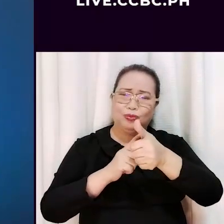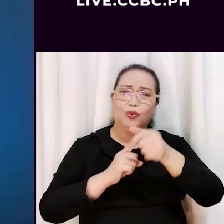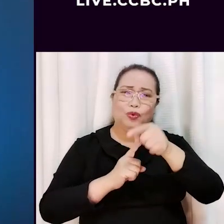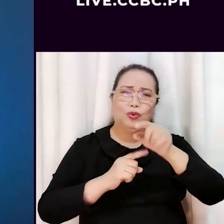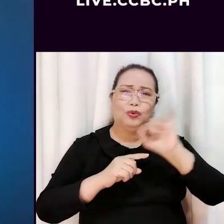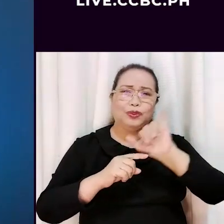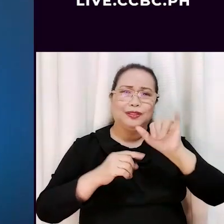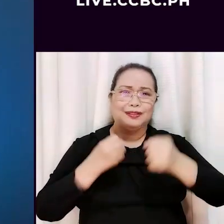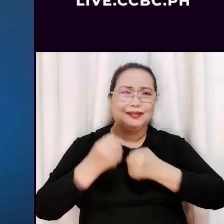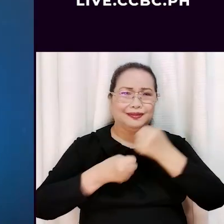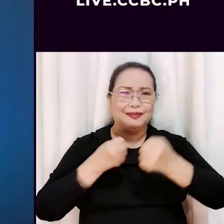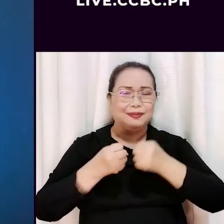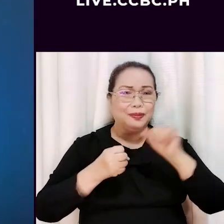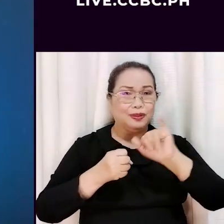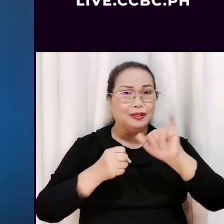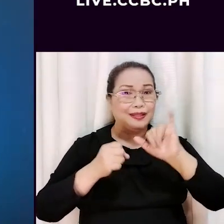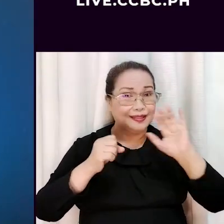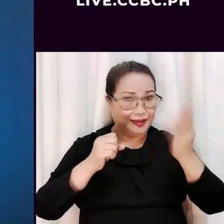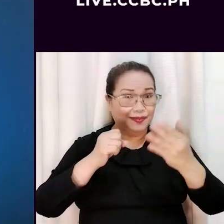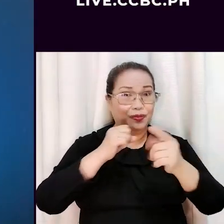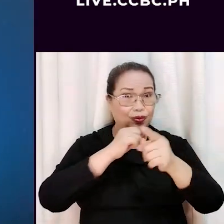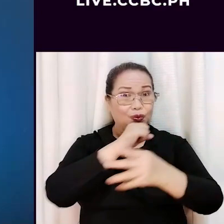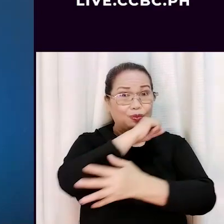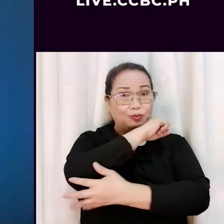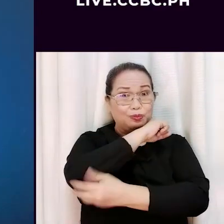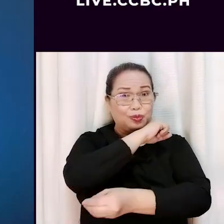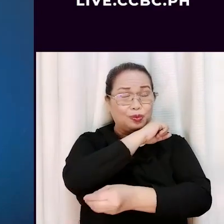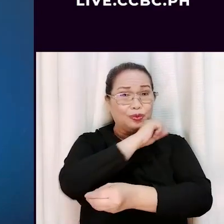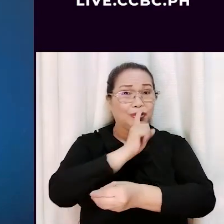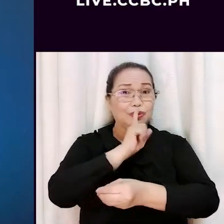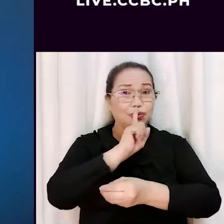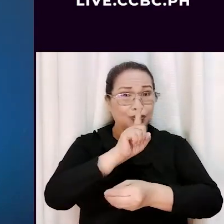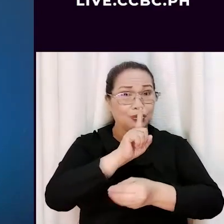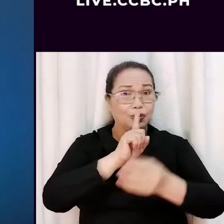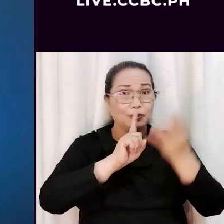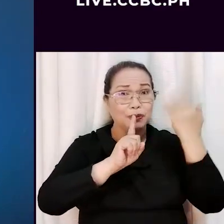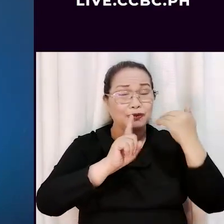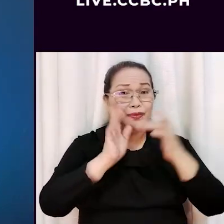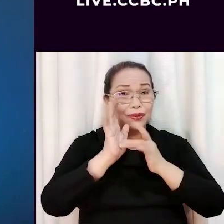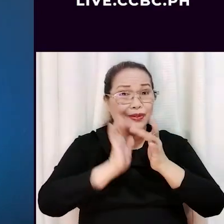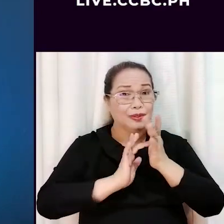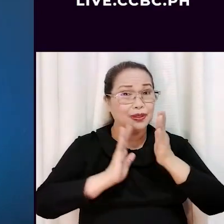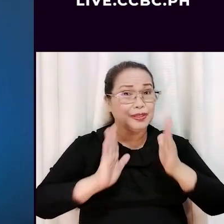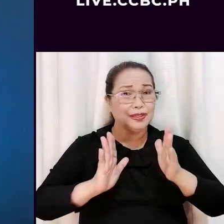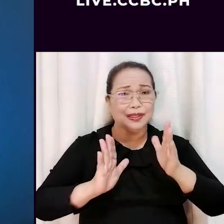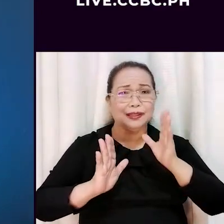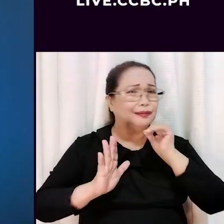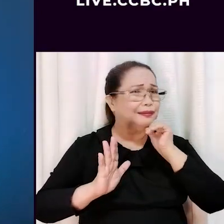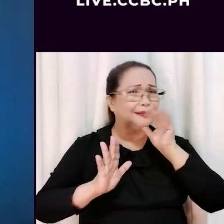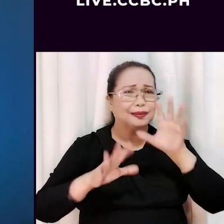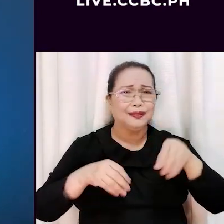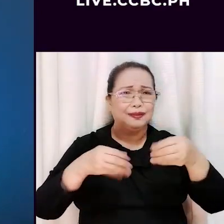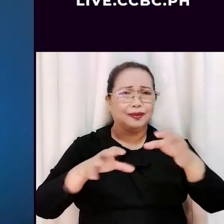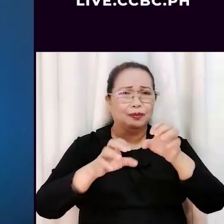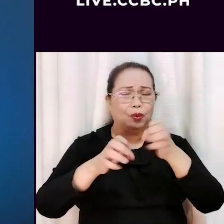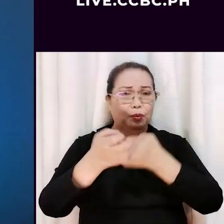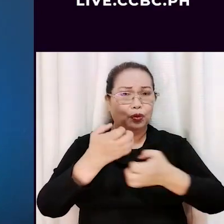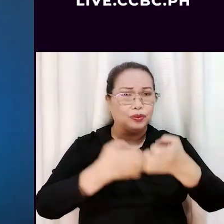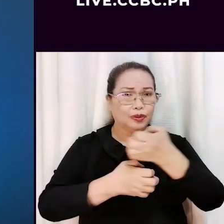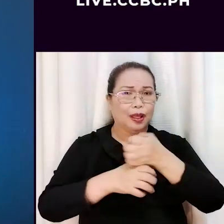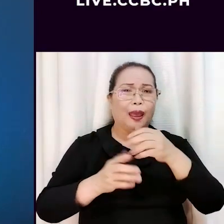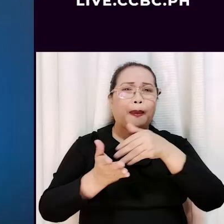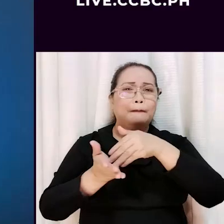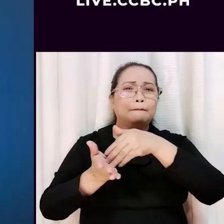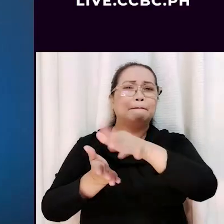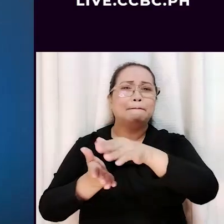like you're poor. And that's really true, because during that time, Christians were not given the